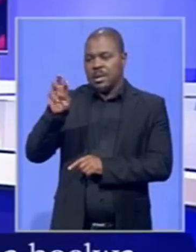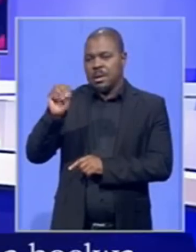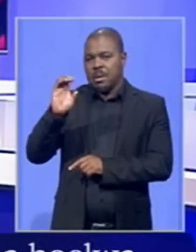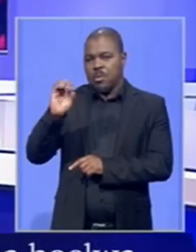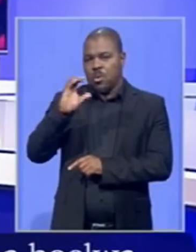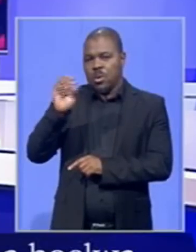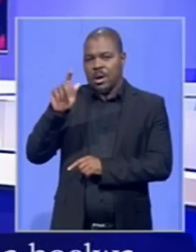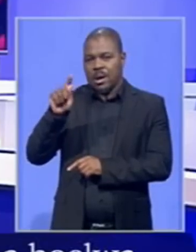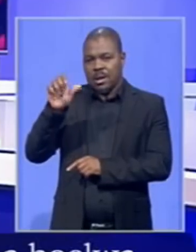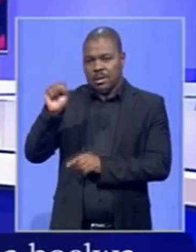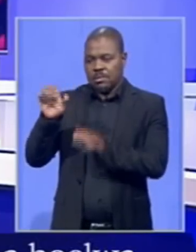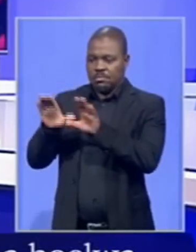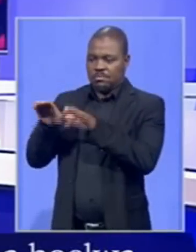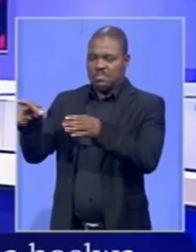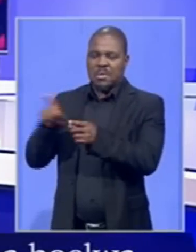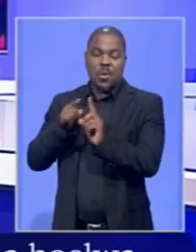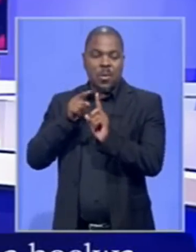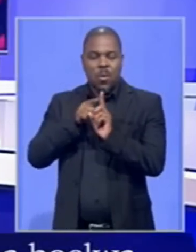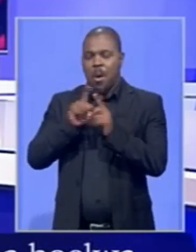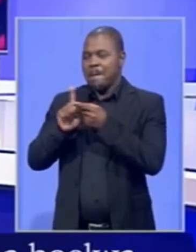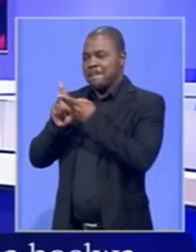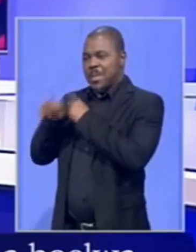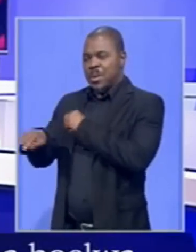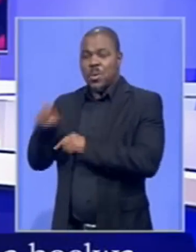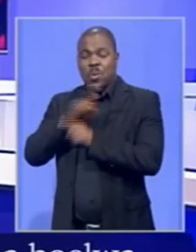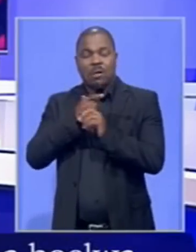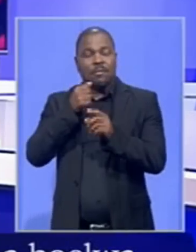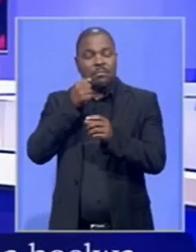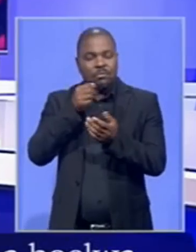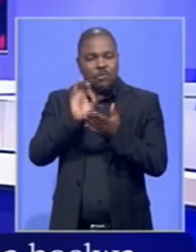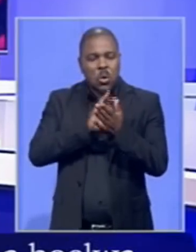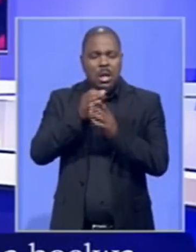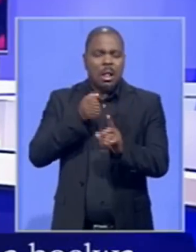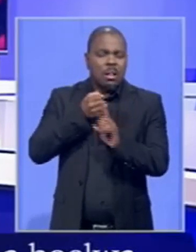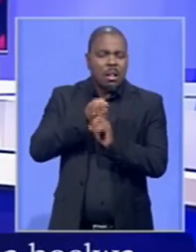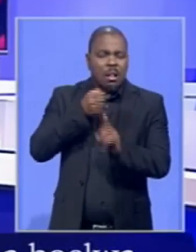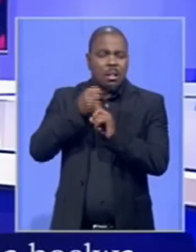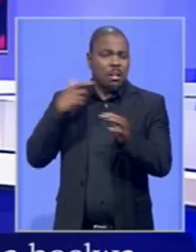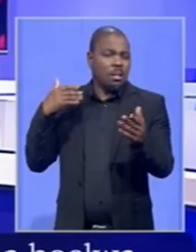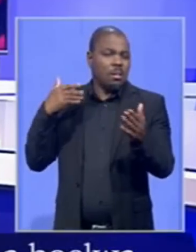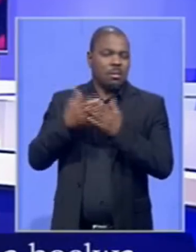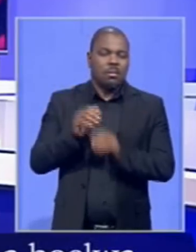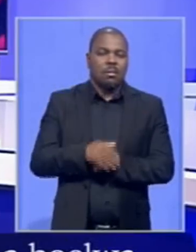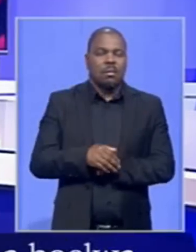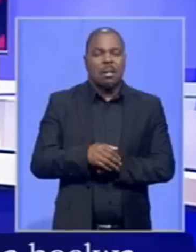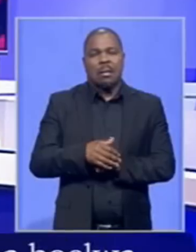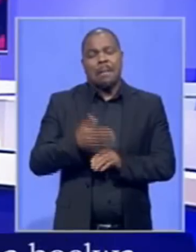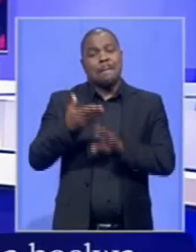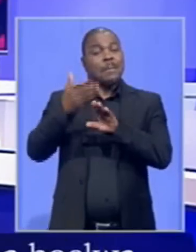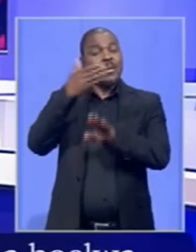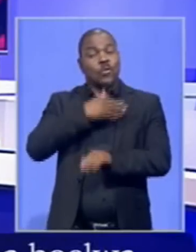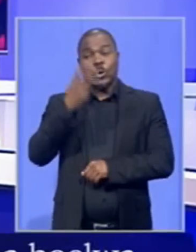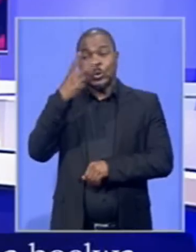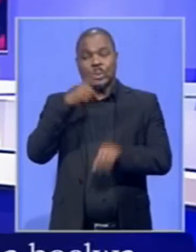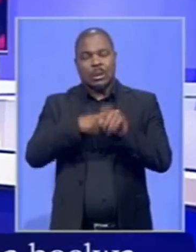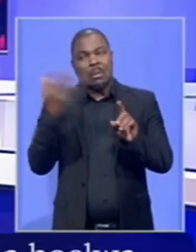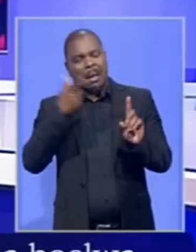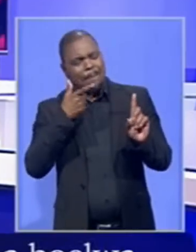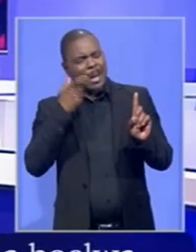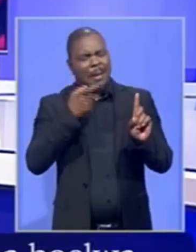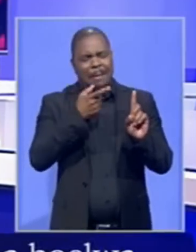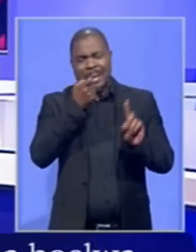ga lesolo le letelele la dikgetho ka karetšo tša naga yeo. Trump o phulogile maiteko a polao makga a